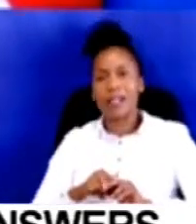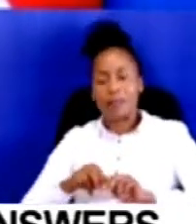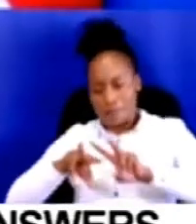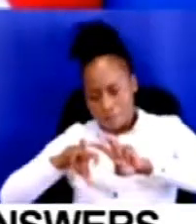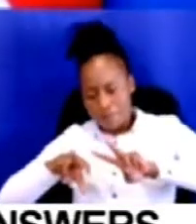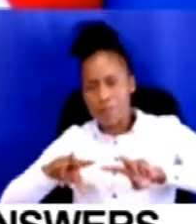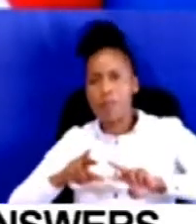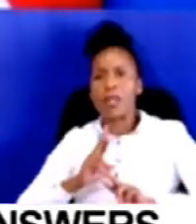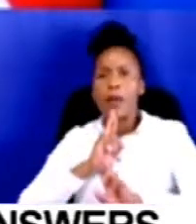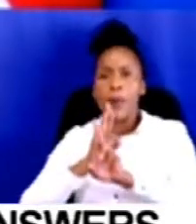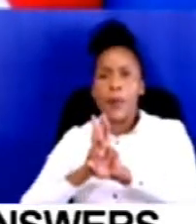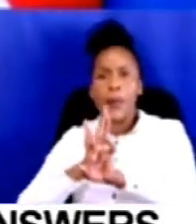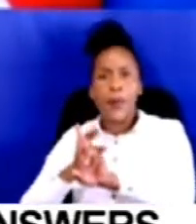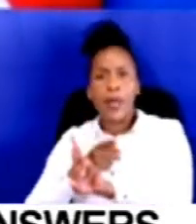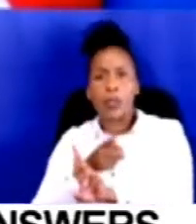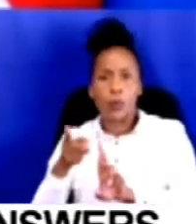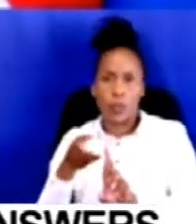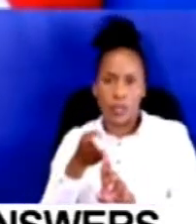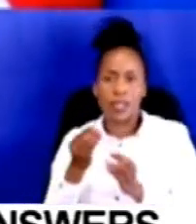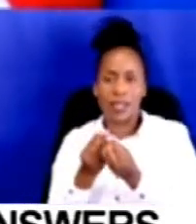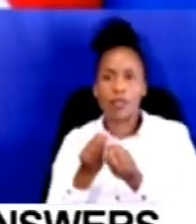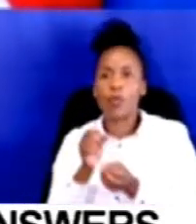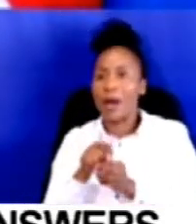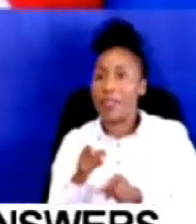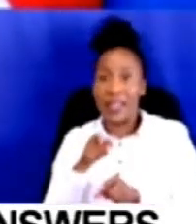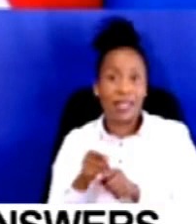such incidences in future.